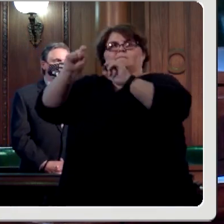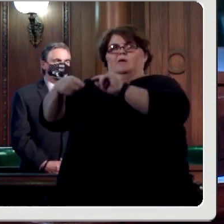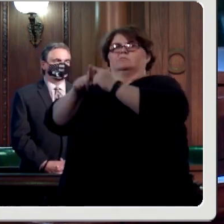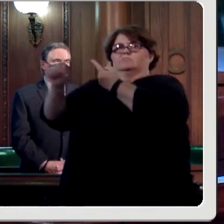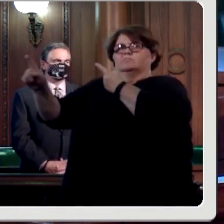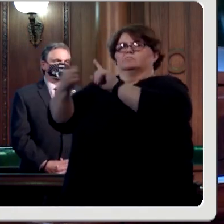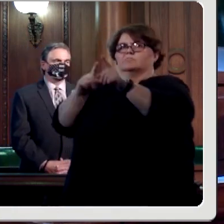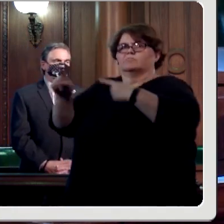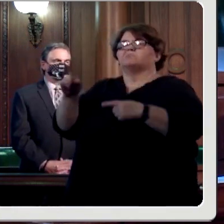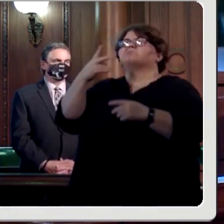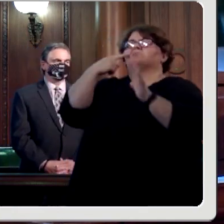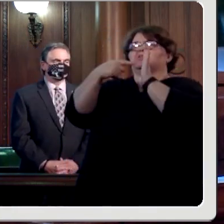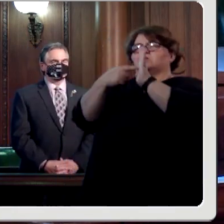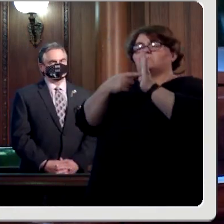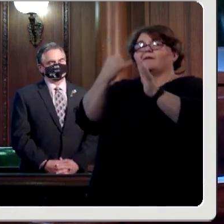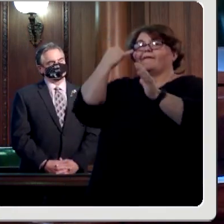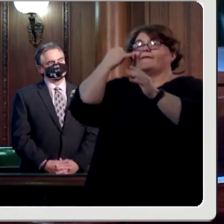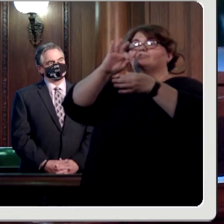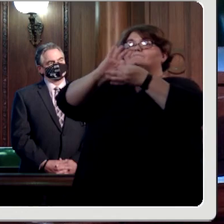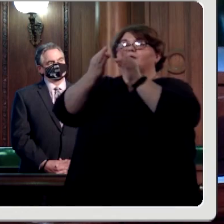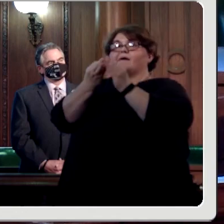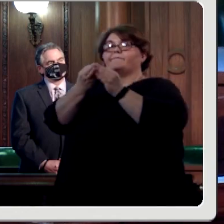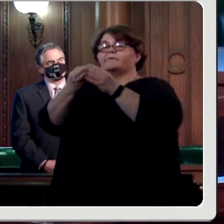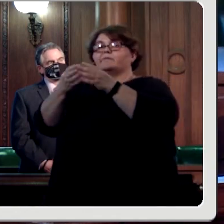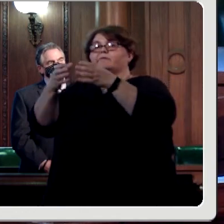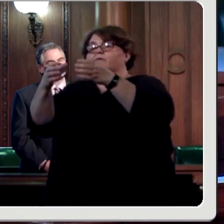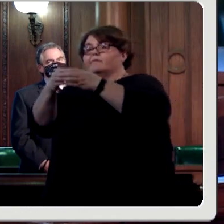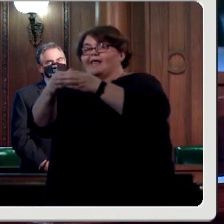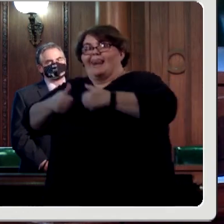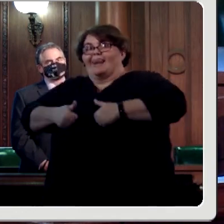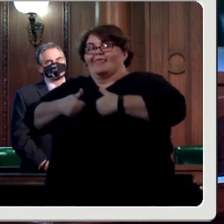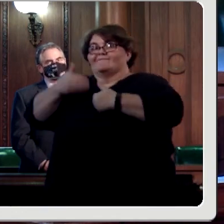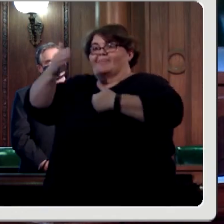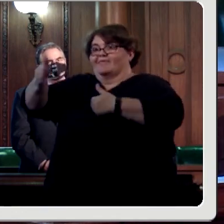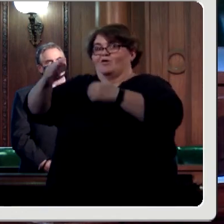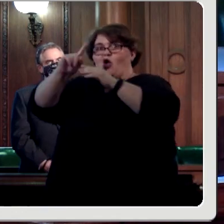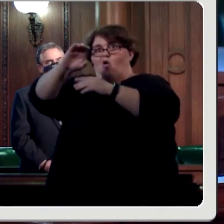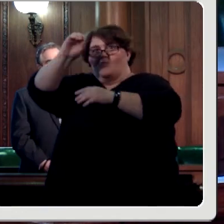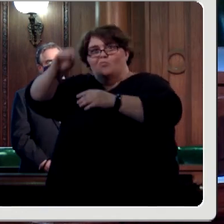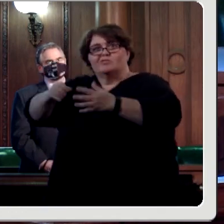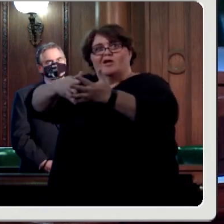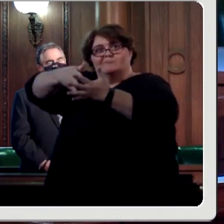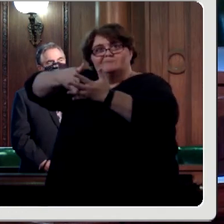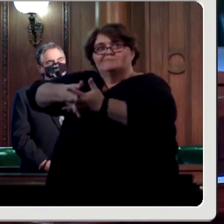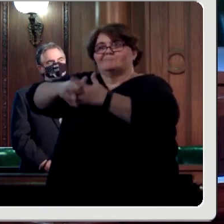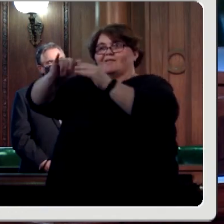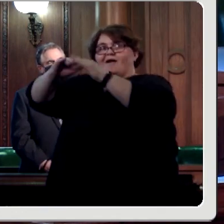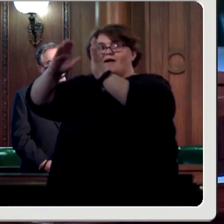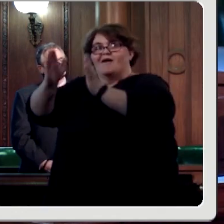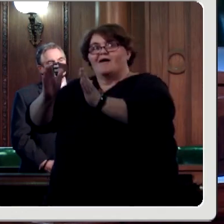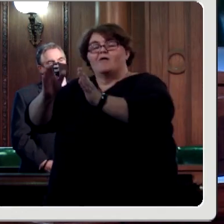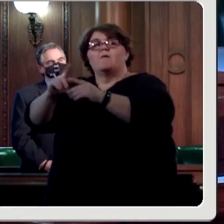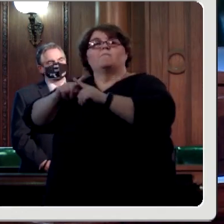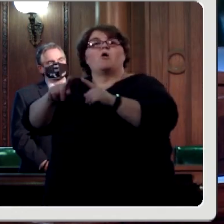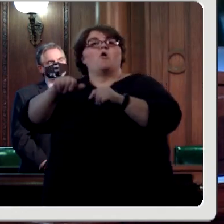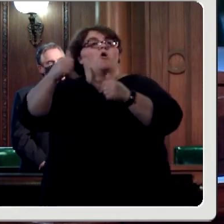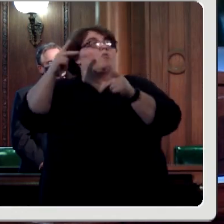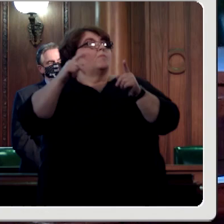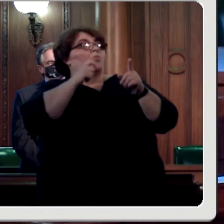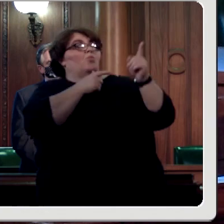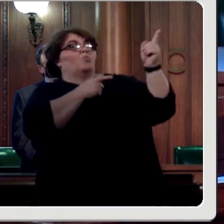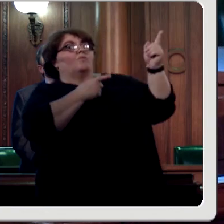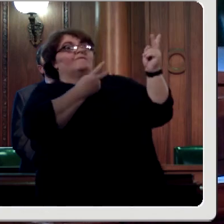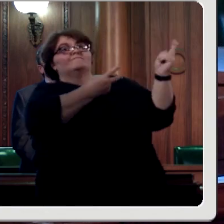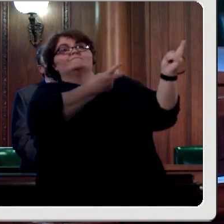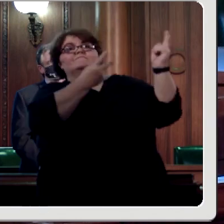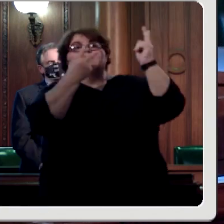the time are a different situation than distant family members coming in to visit. So we can tackle the second one first. So